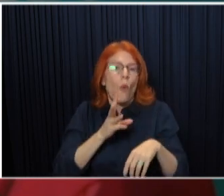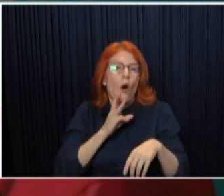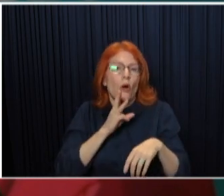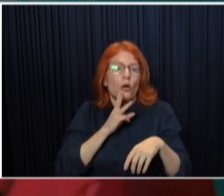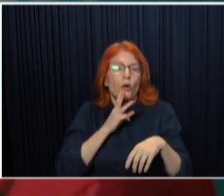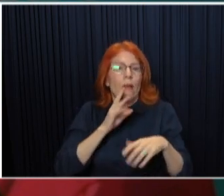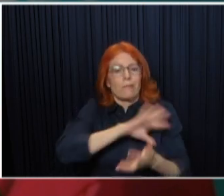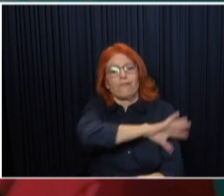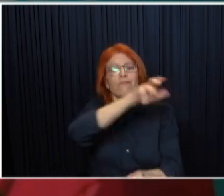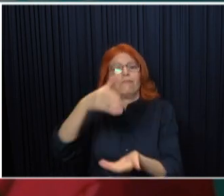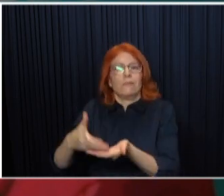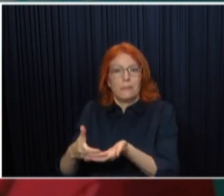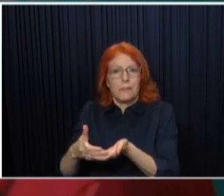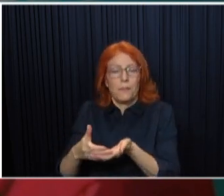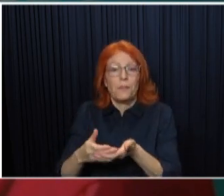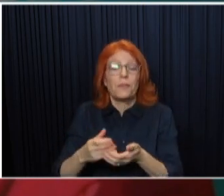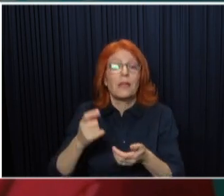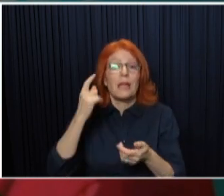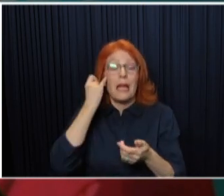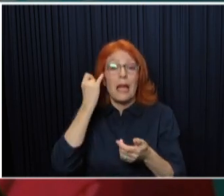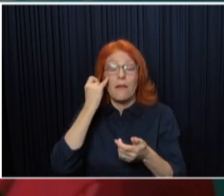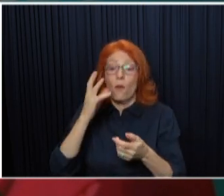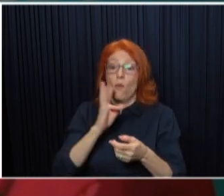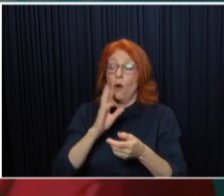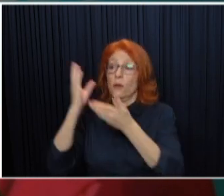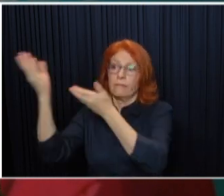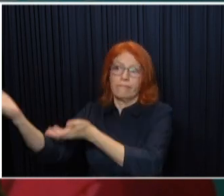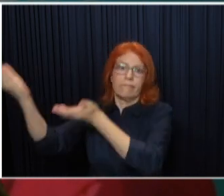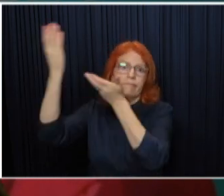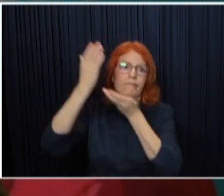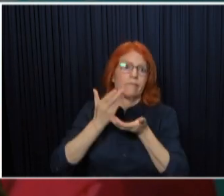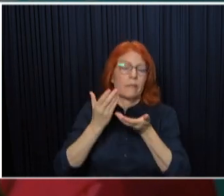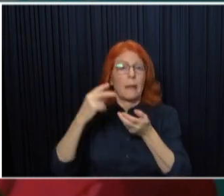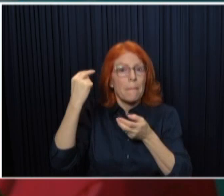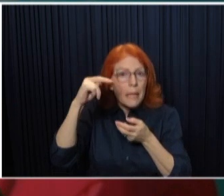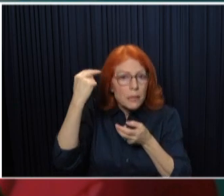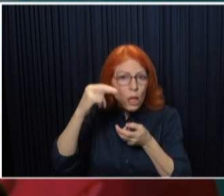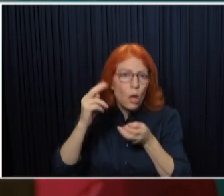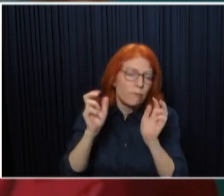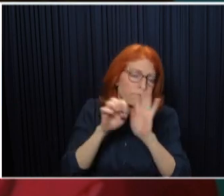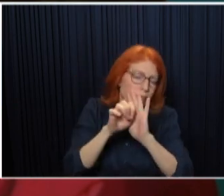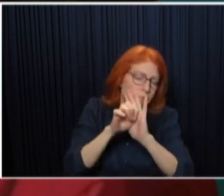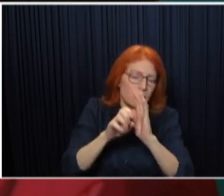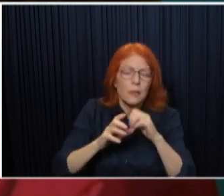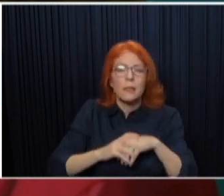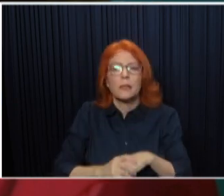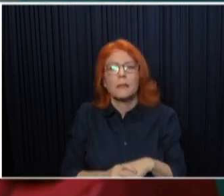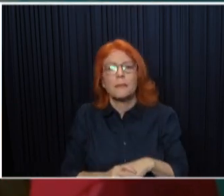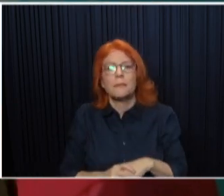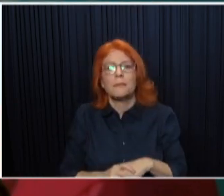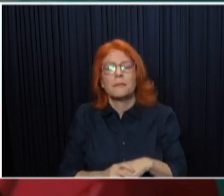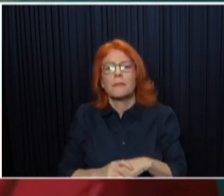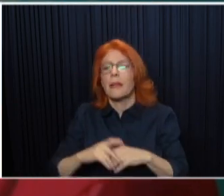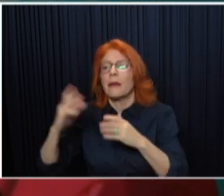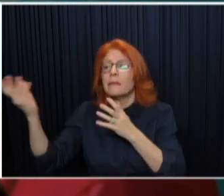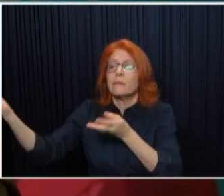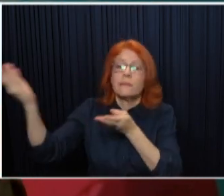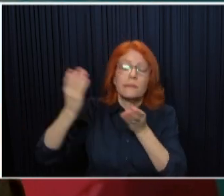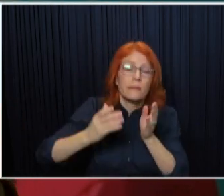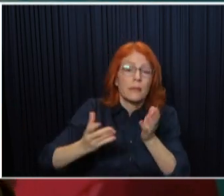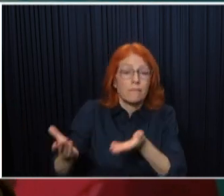pie. If we bring water in from Mexico, bring it up to